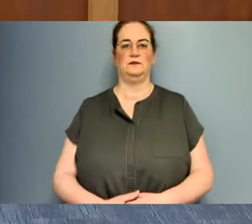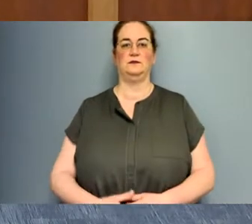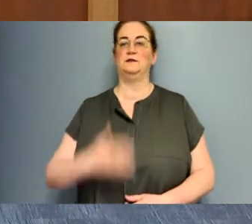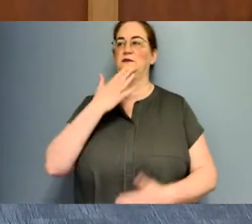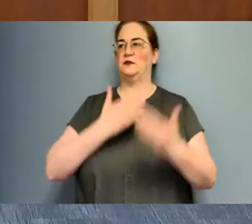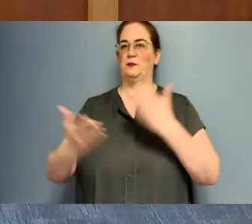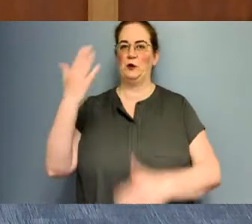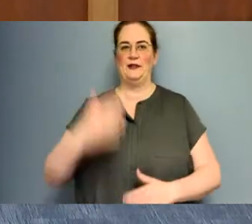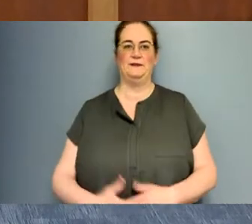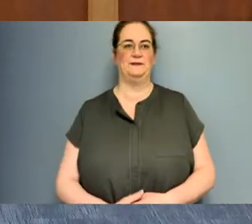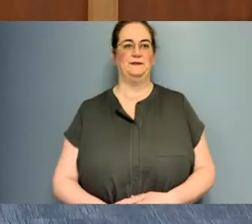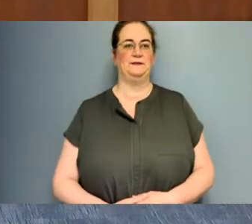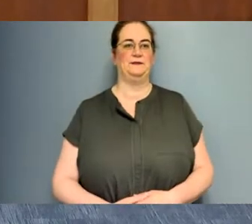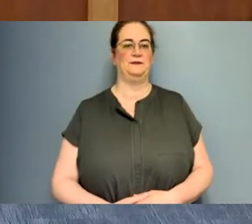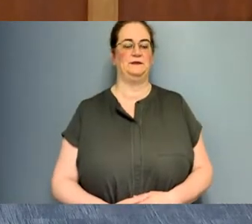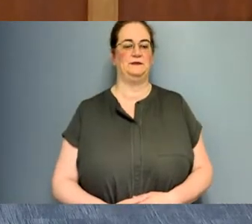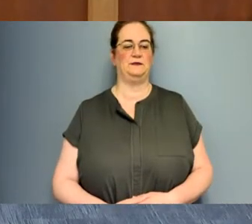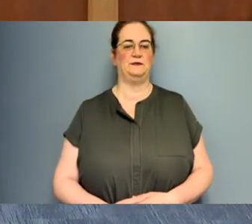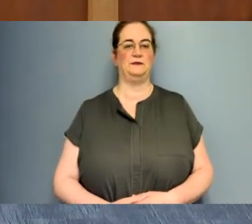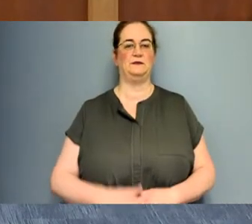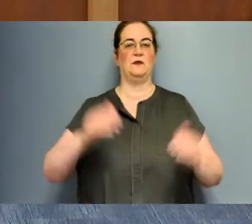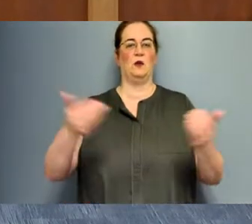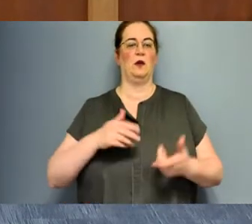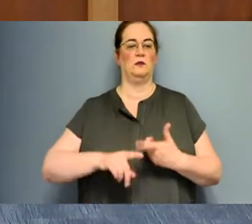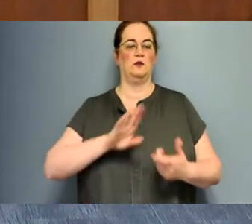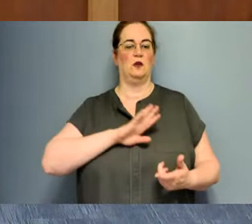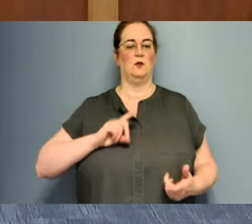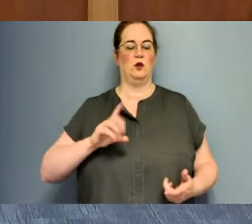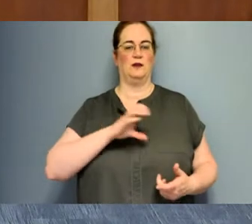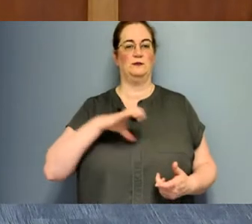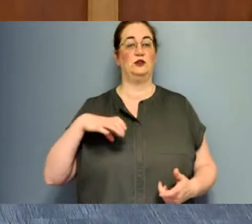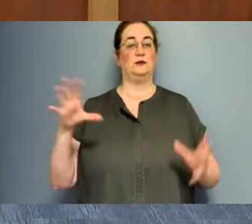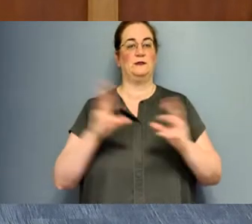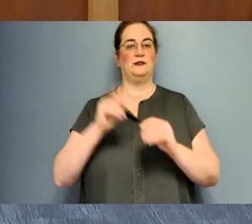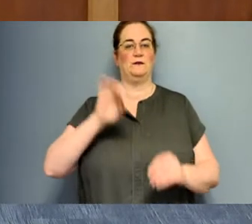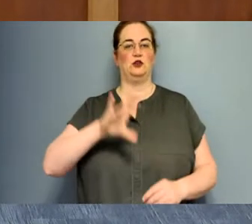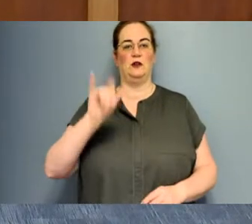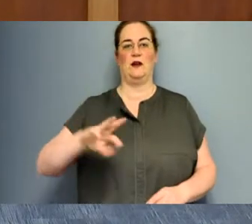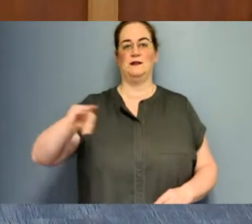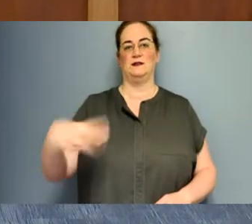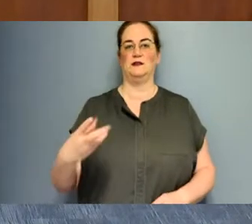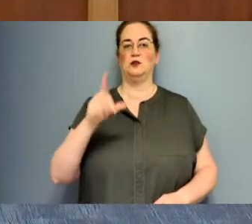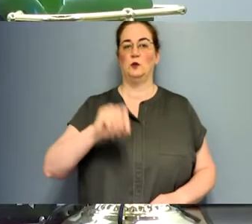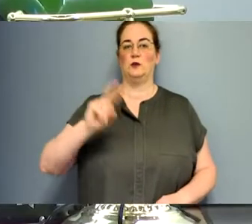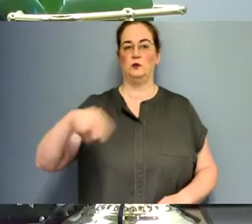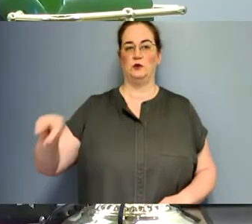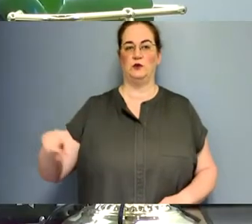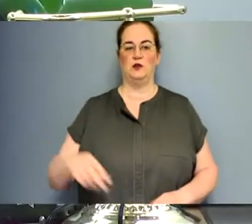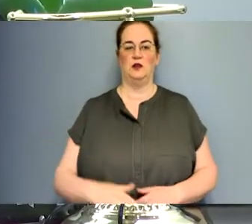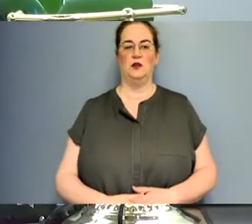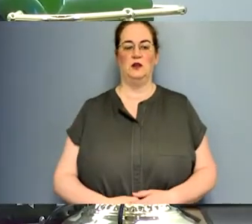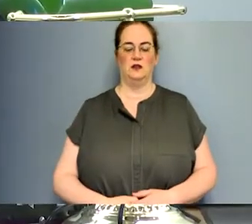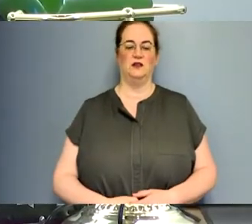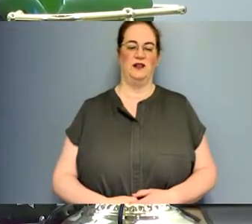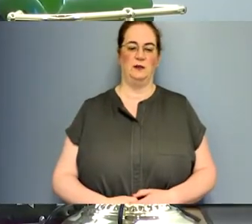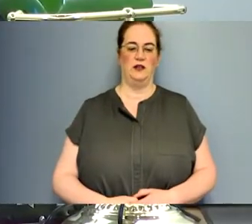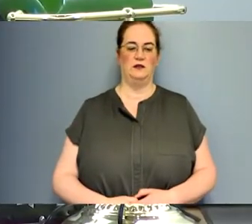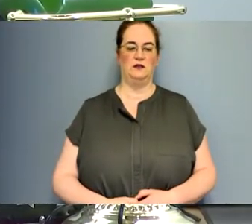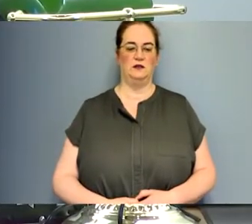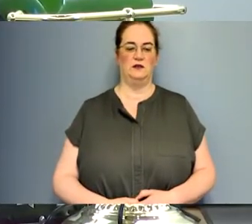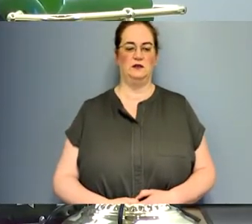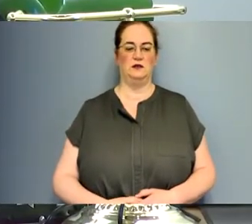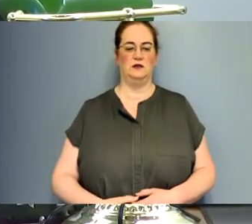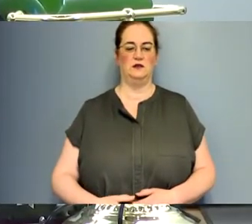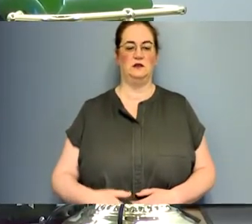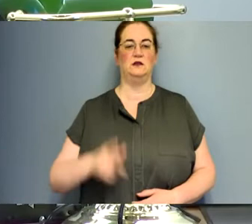Hey, good morning. Welcome to the Board of Commissioners meeting for July 6, 2022. We're going to begin with